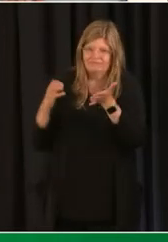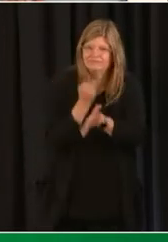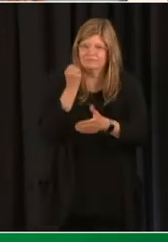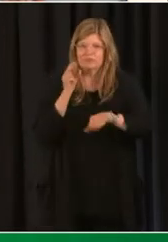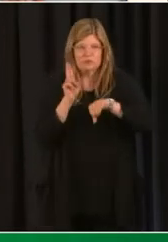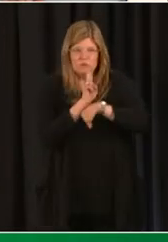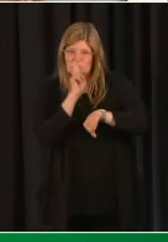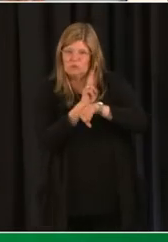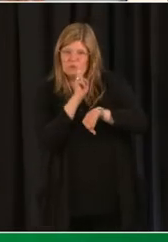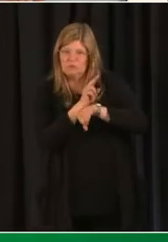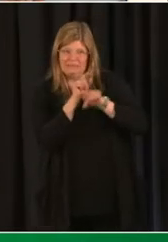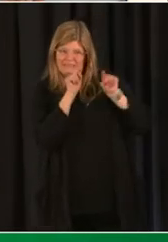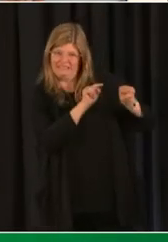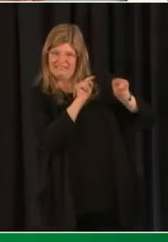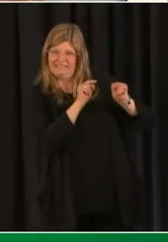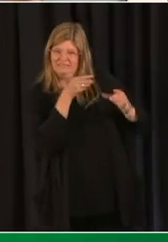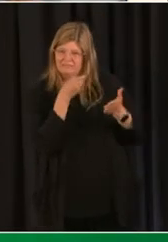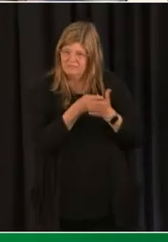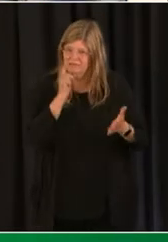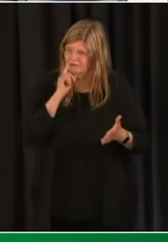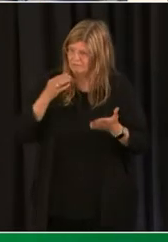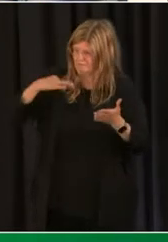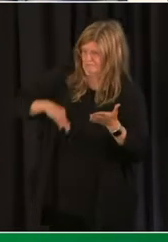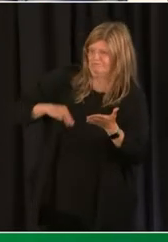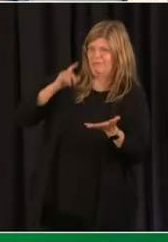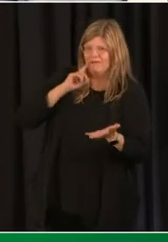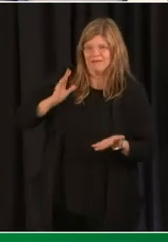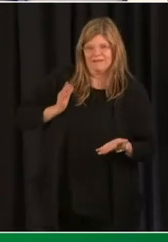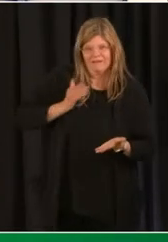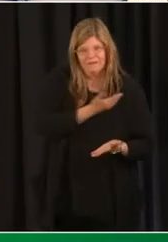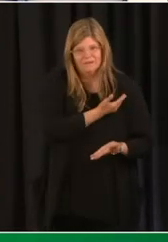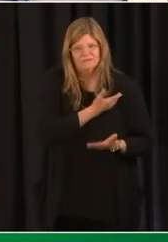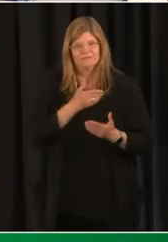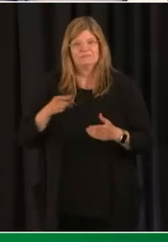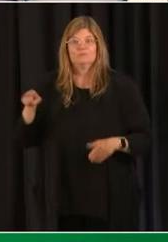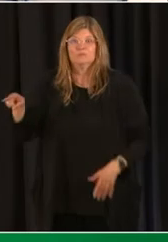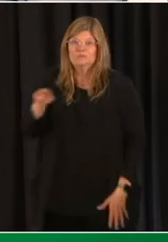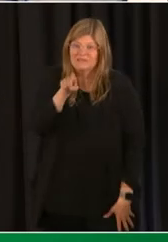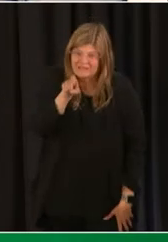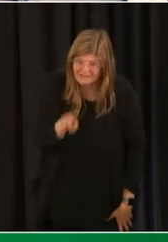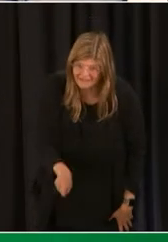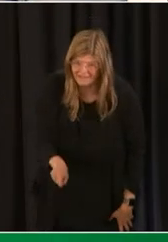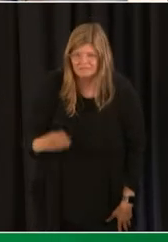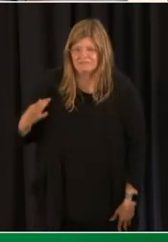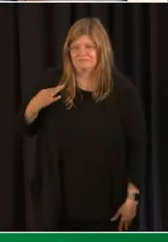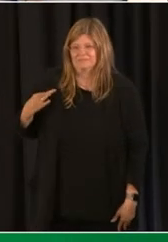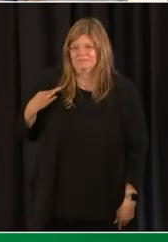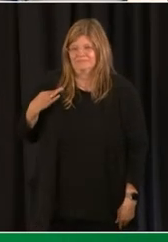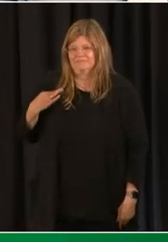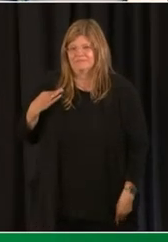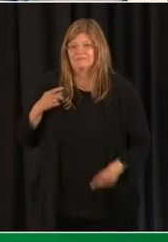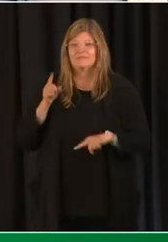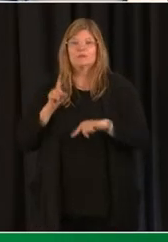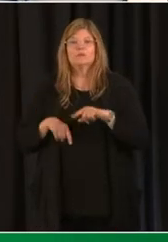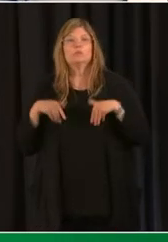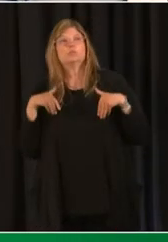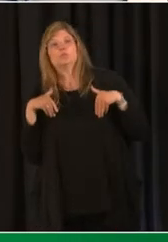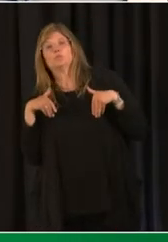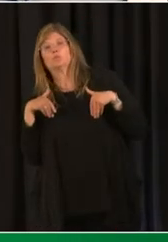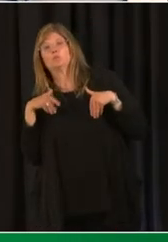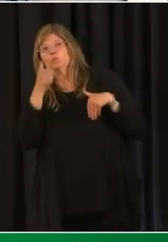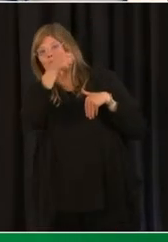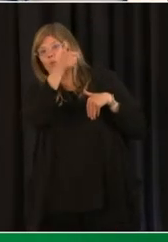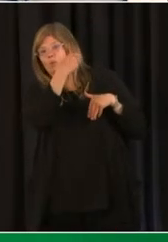infusion to the benefit of our community. Let's make a big difference and do it now.